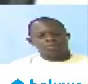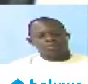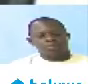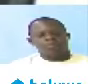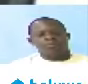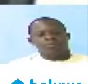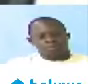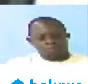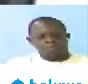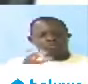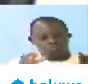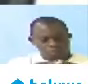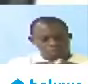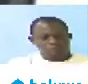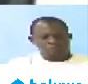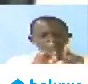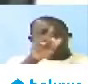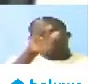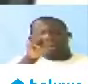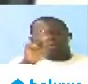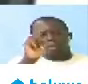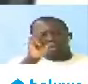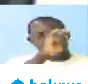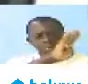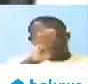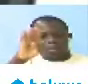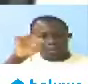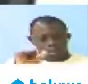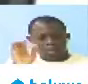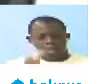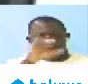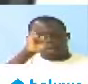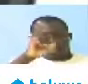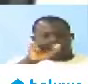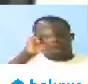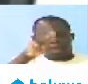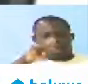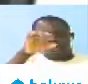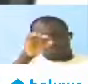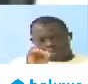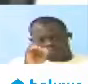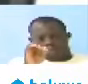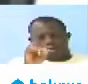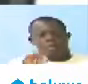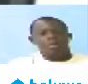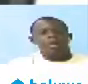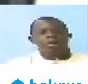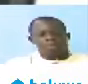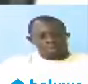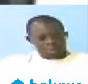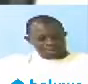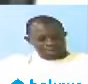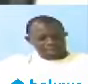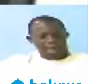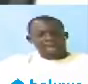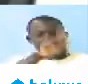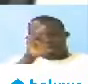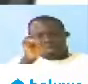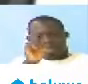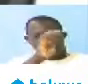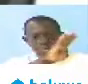Keba Sano. And he was with Keba Sano. And Zavon then Keba Sano and in Kabiro Demba. Myself, Keba Sano